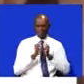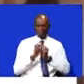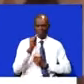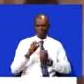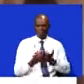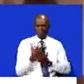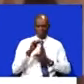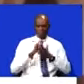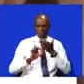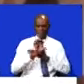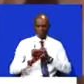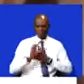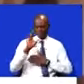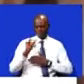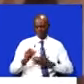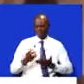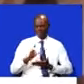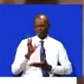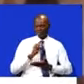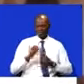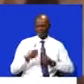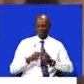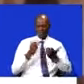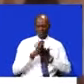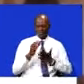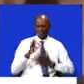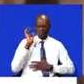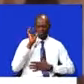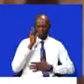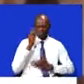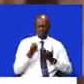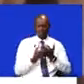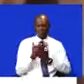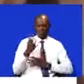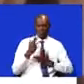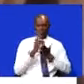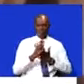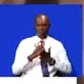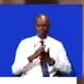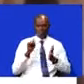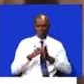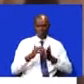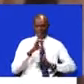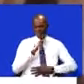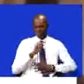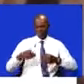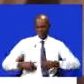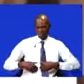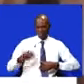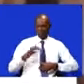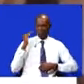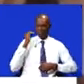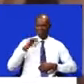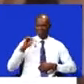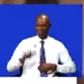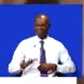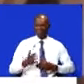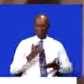trees in the country. 30% of should be fruit trees. So it's an opportunity already for the young people of Siaya County